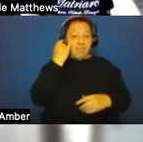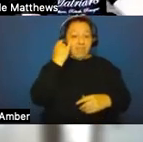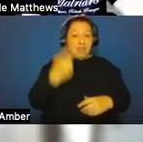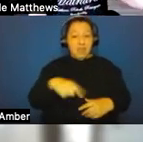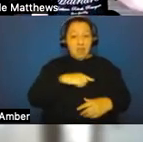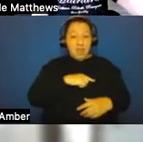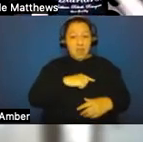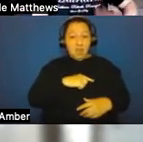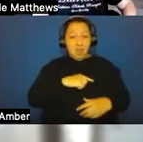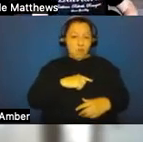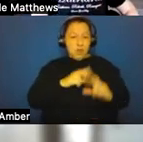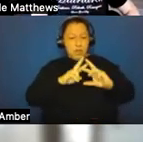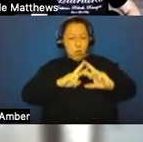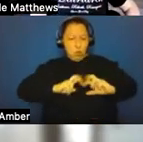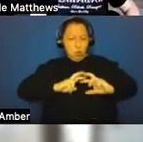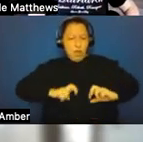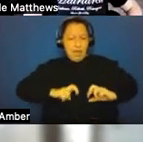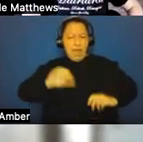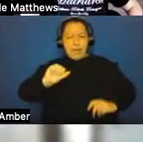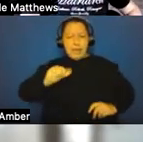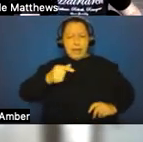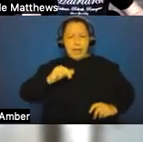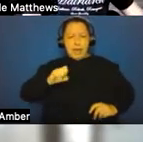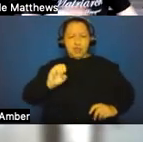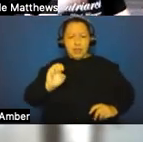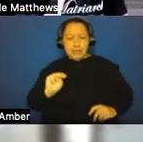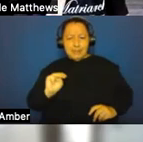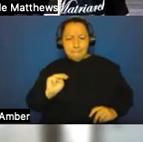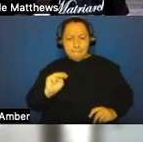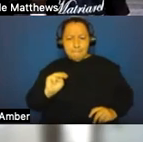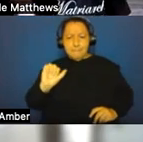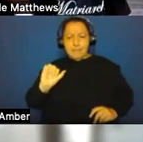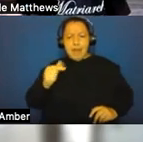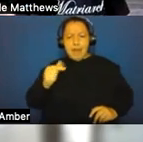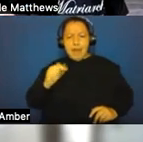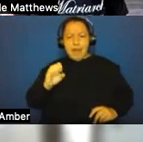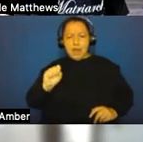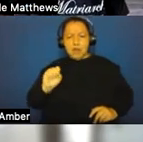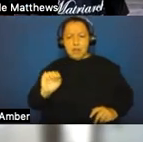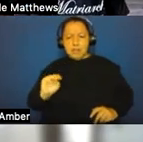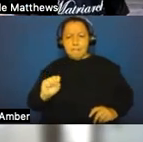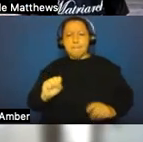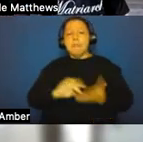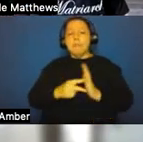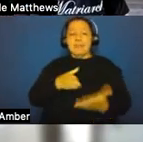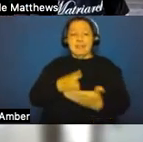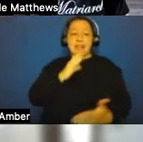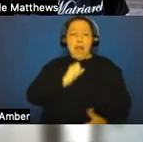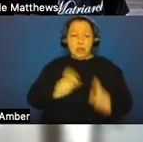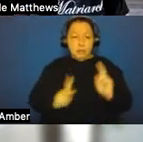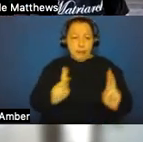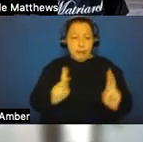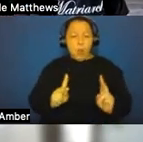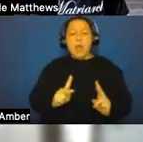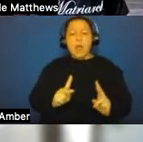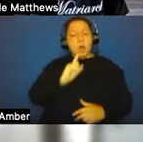right? And we really place value, if we look at capitalism, and ageism is